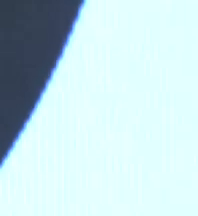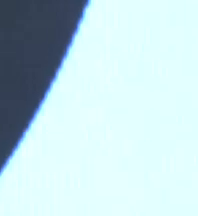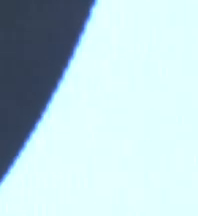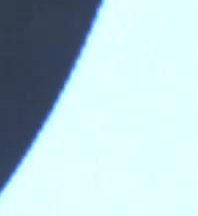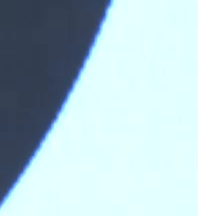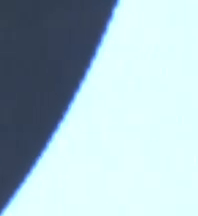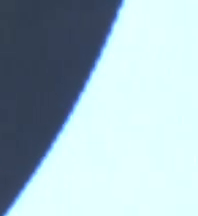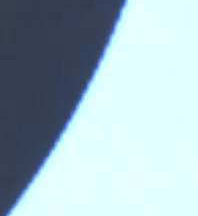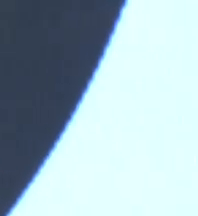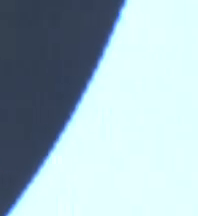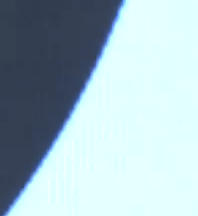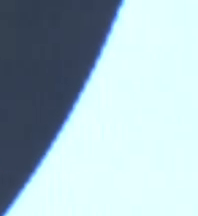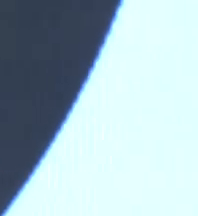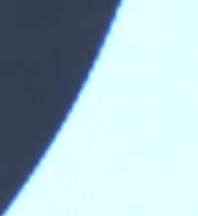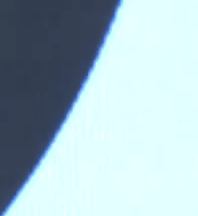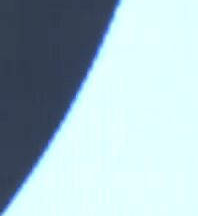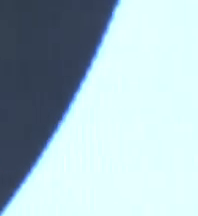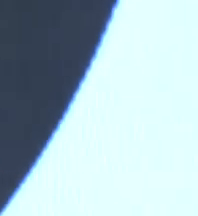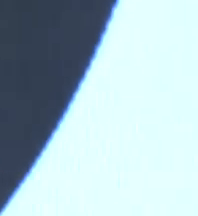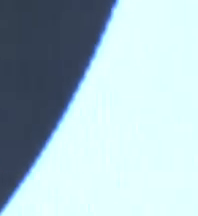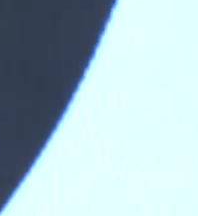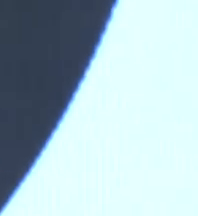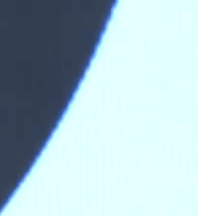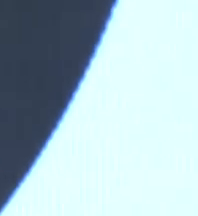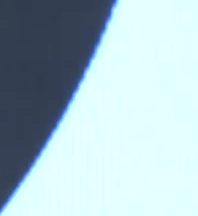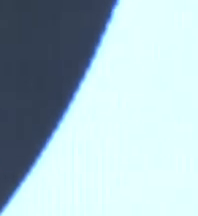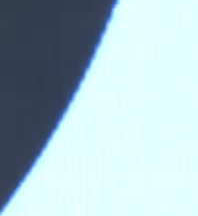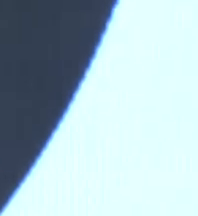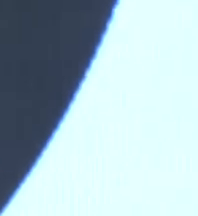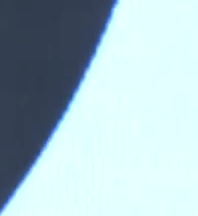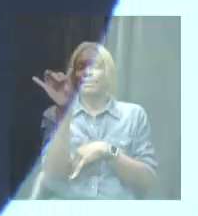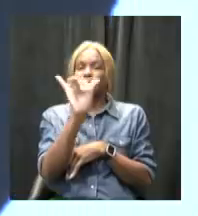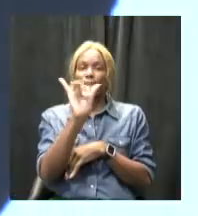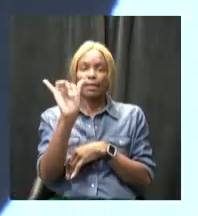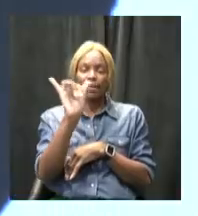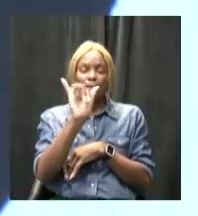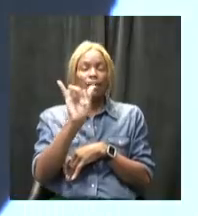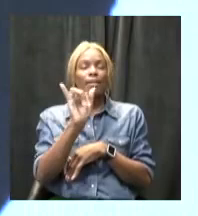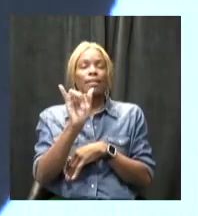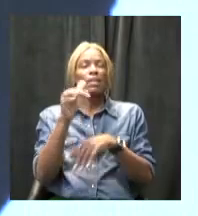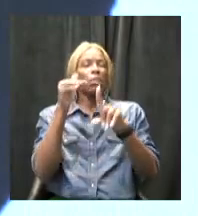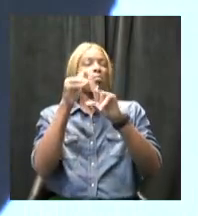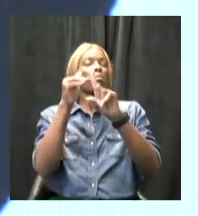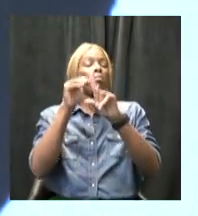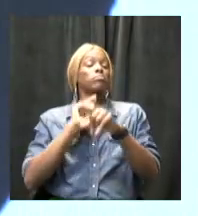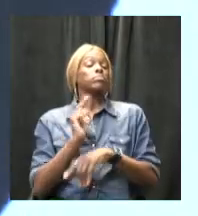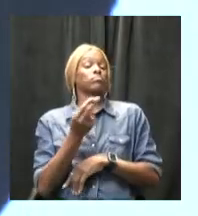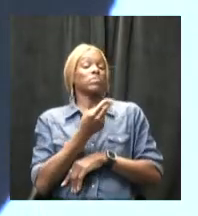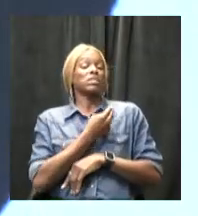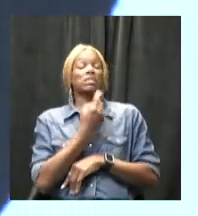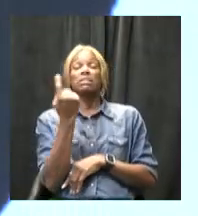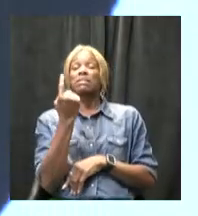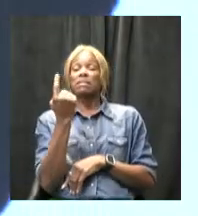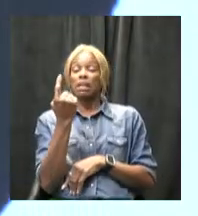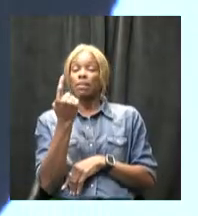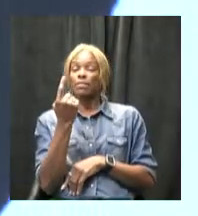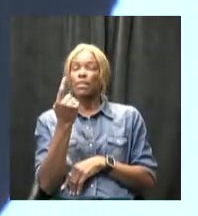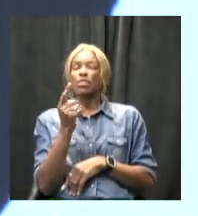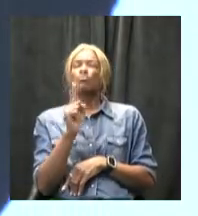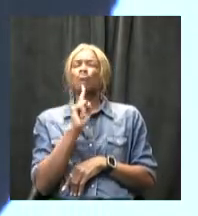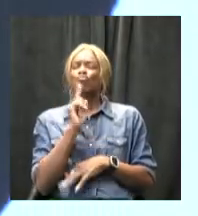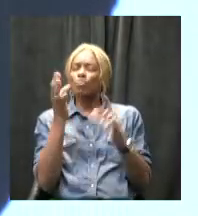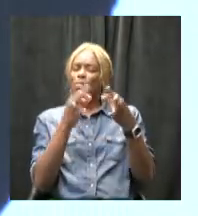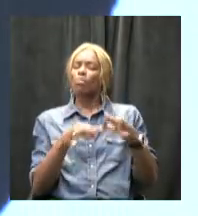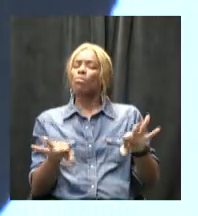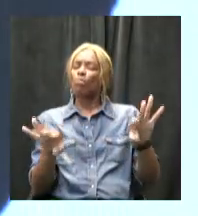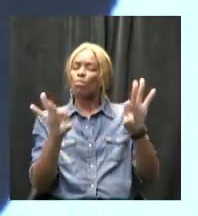common. He describes to us, he reminds us that there is something incredibly distinct